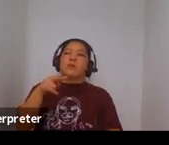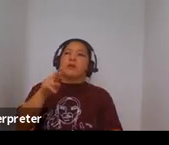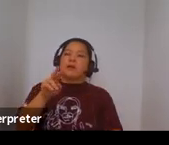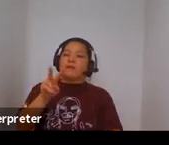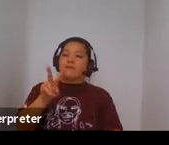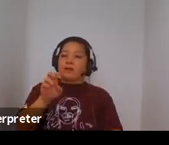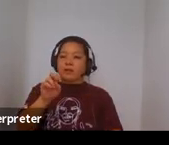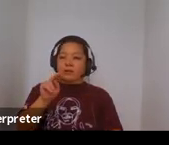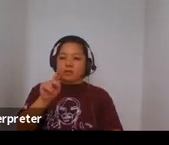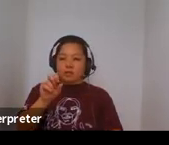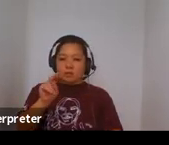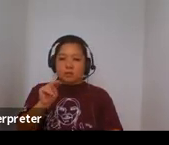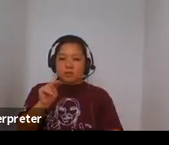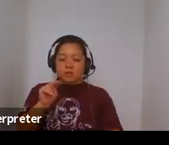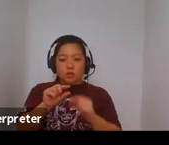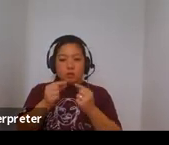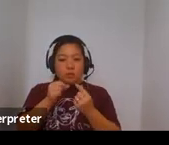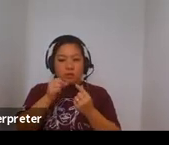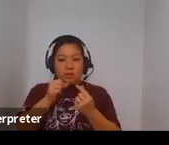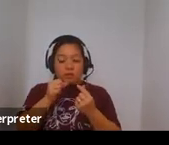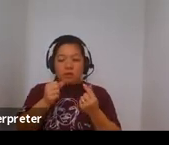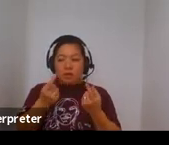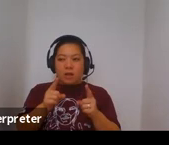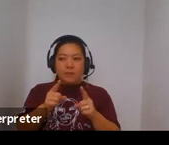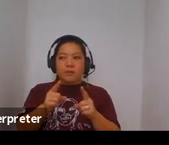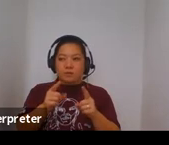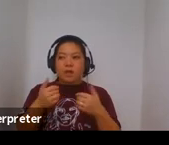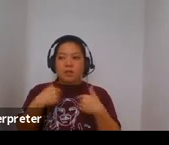issue does not exist in a vacuum. It